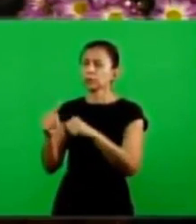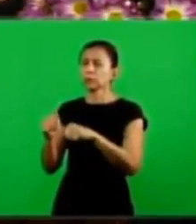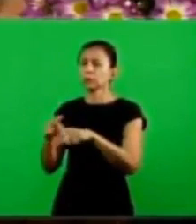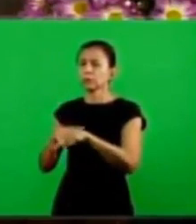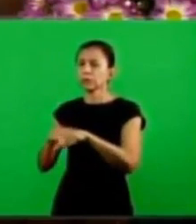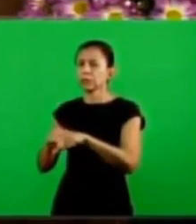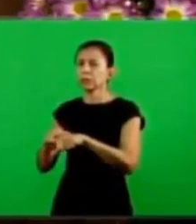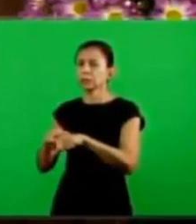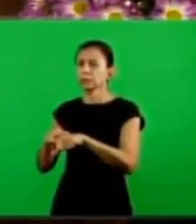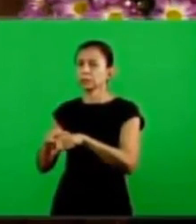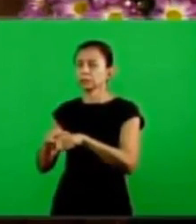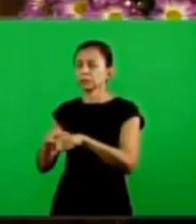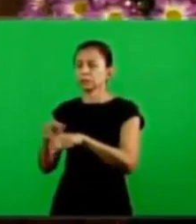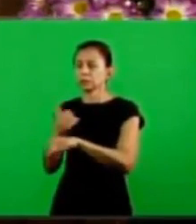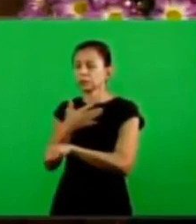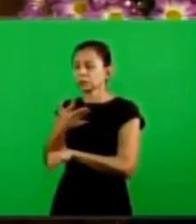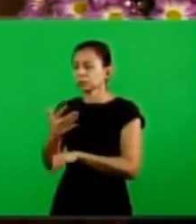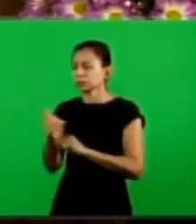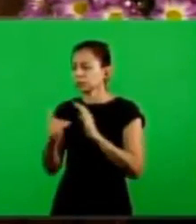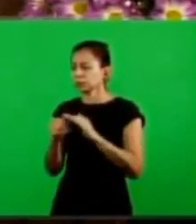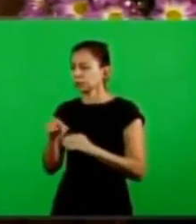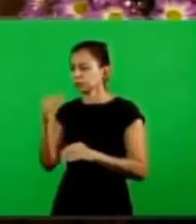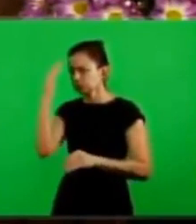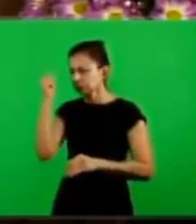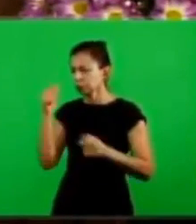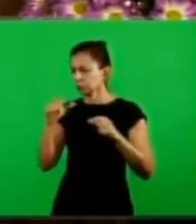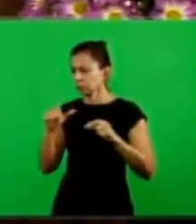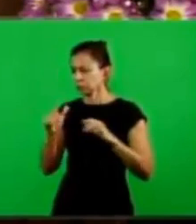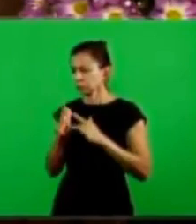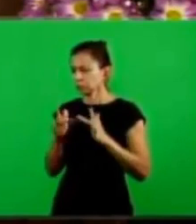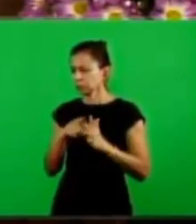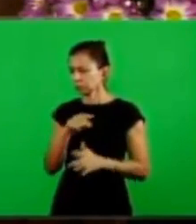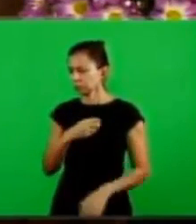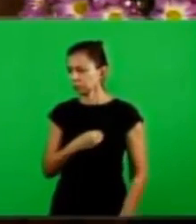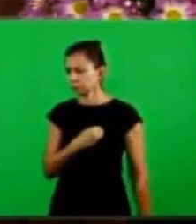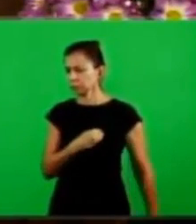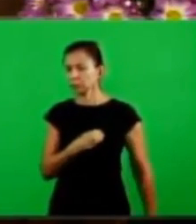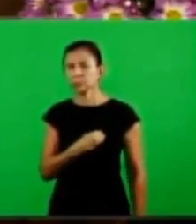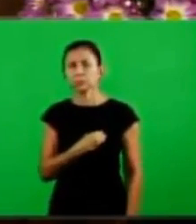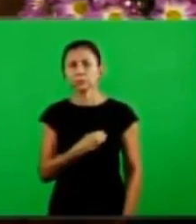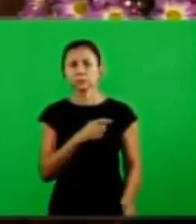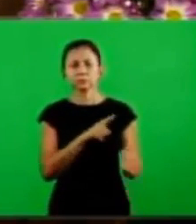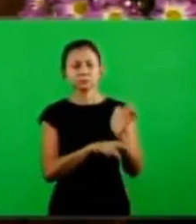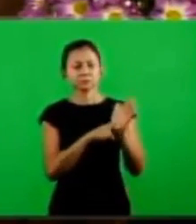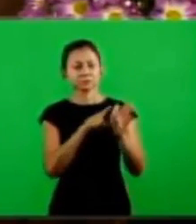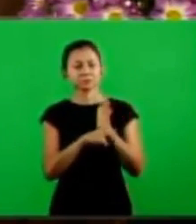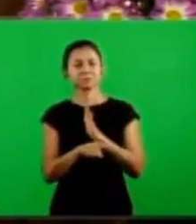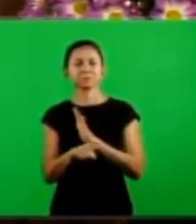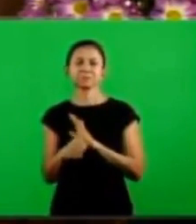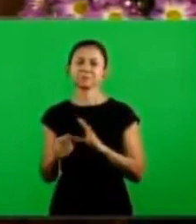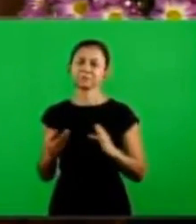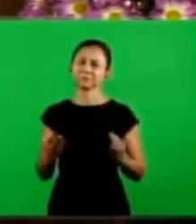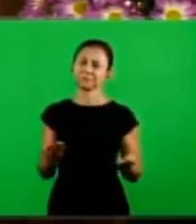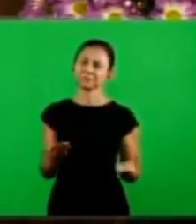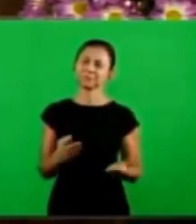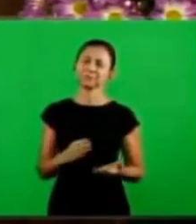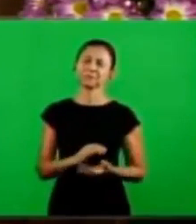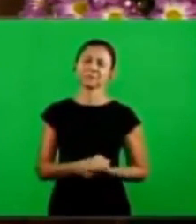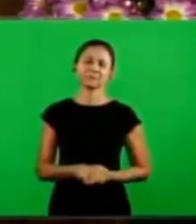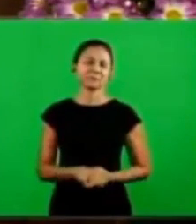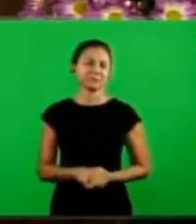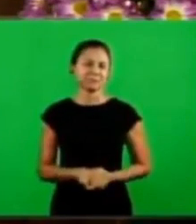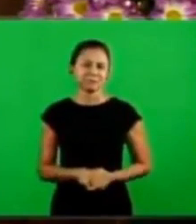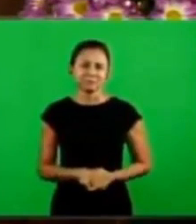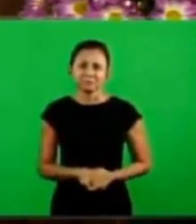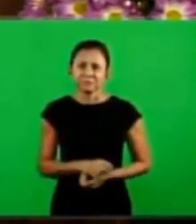the cemetery. So sometimes you go to someone asking